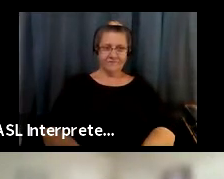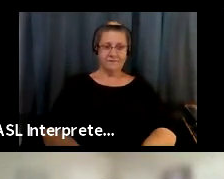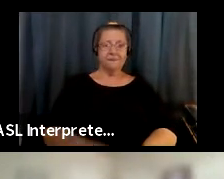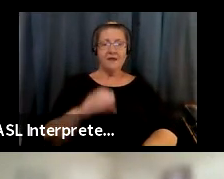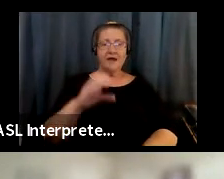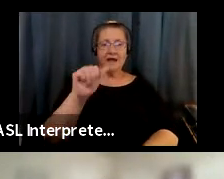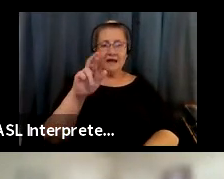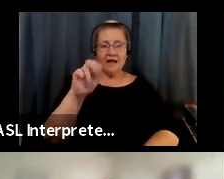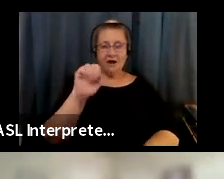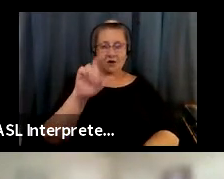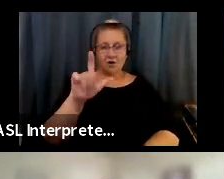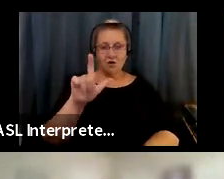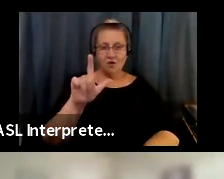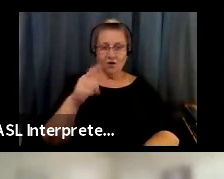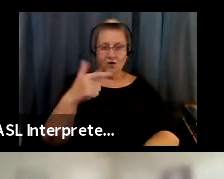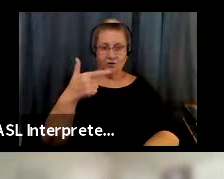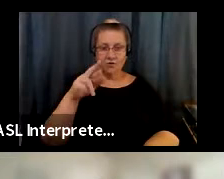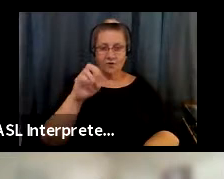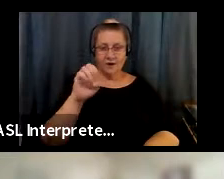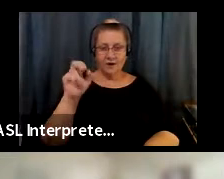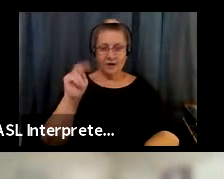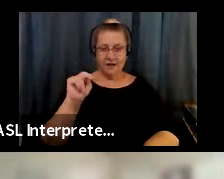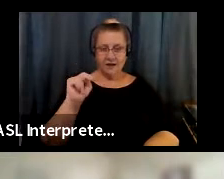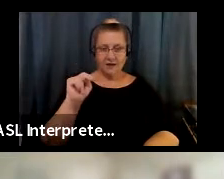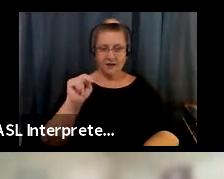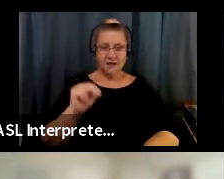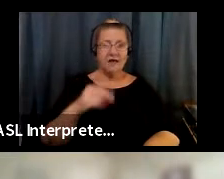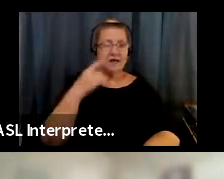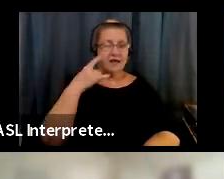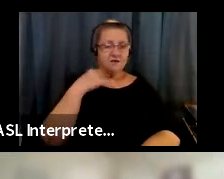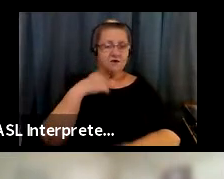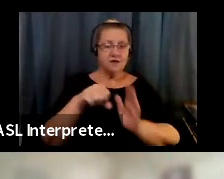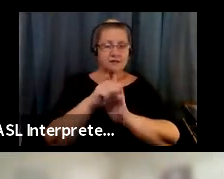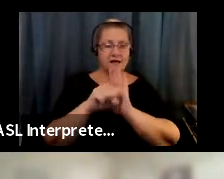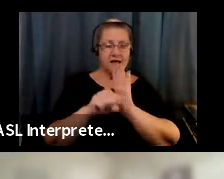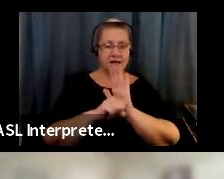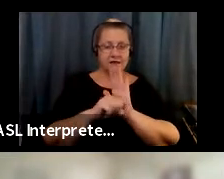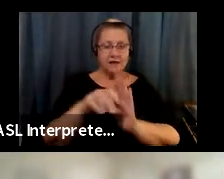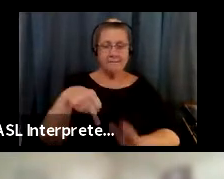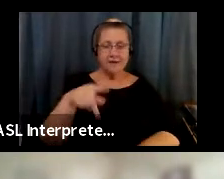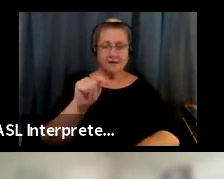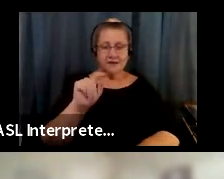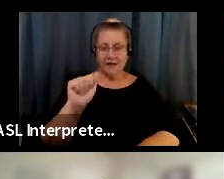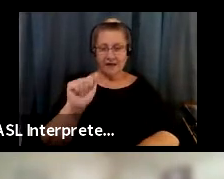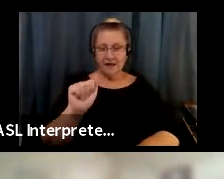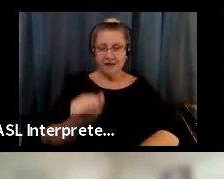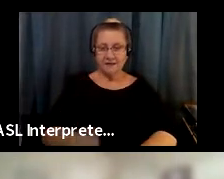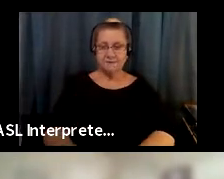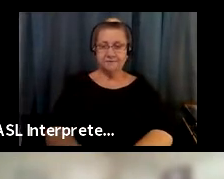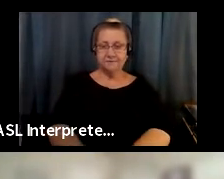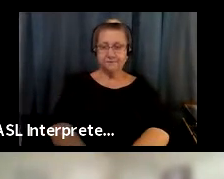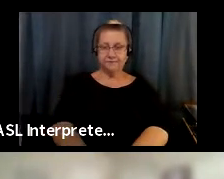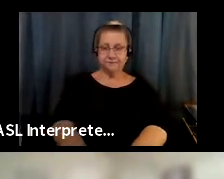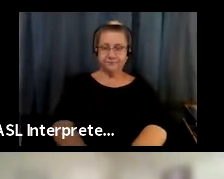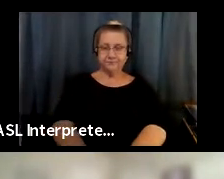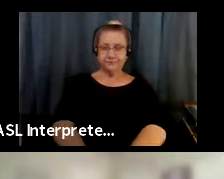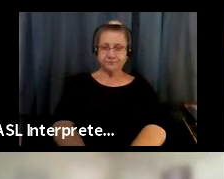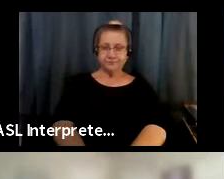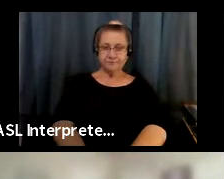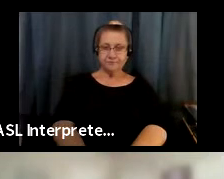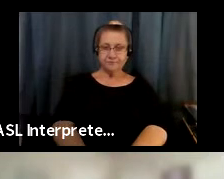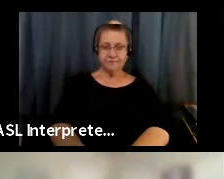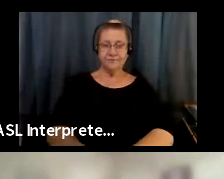Carol Green, representing the California State PTAs and representing today the education and childcare